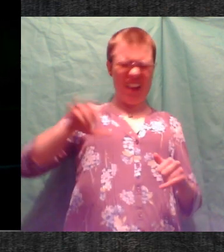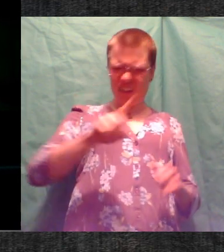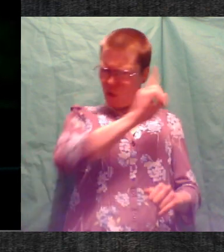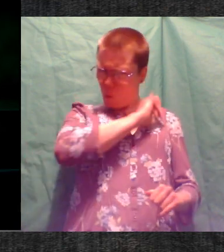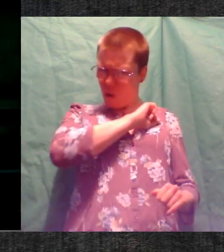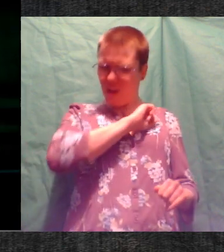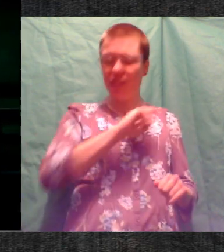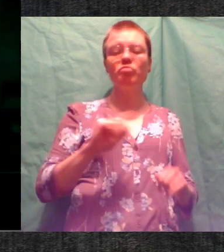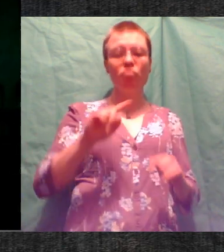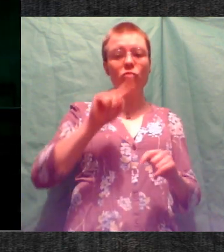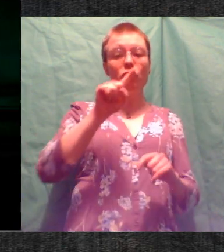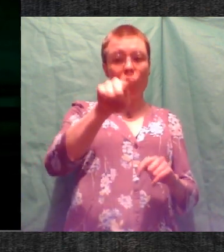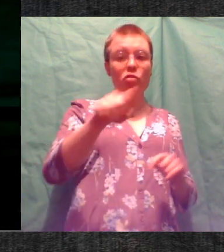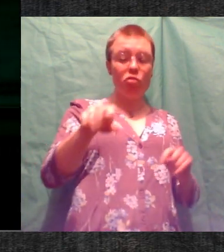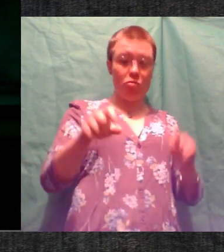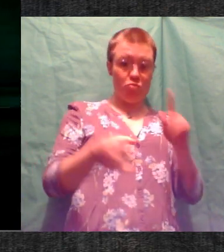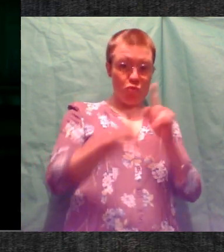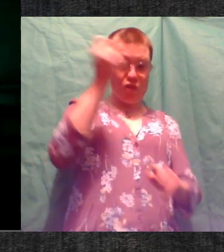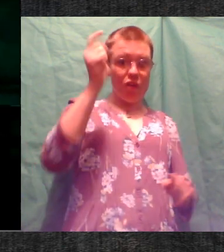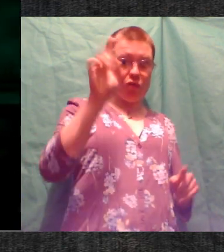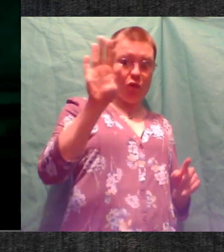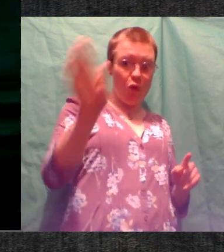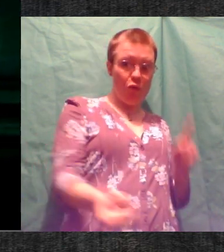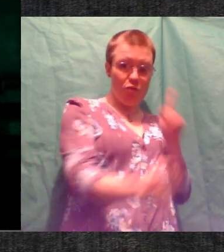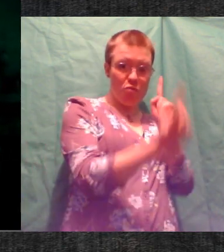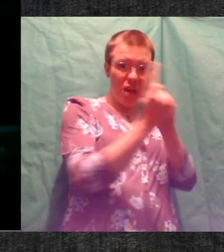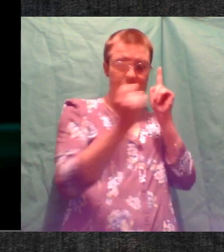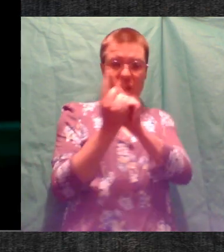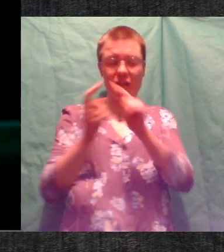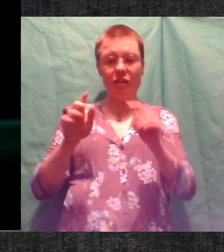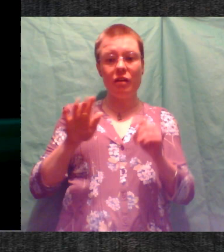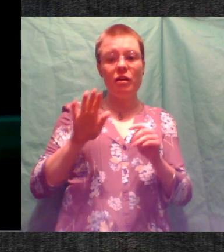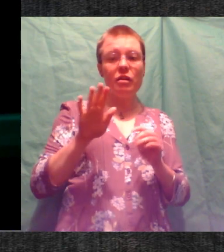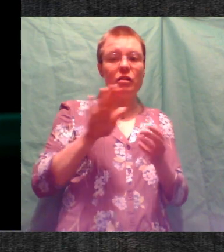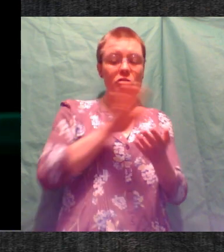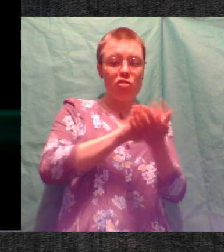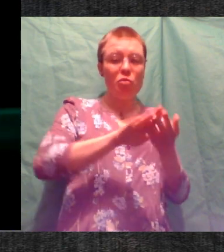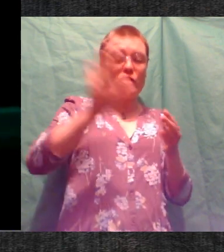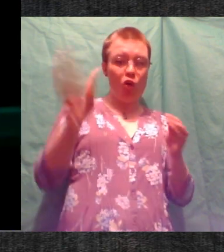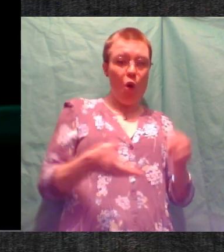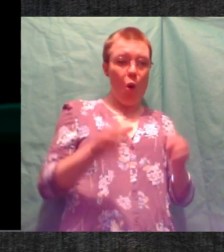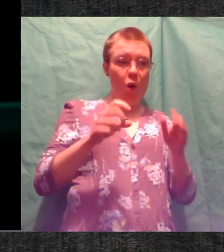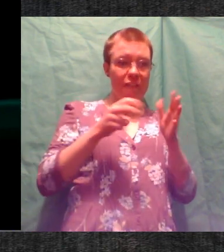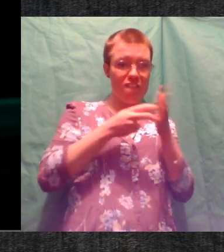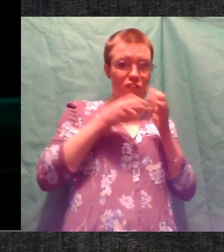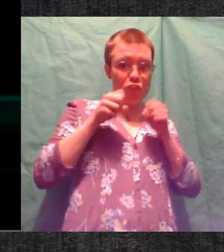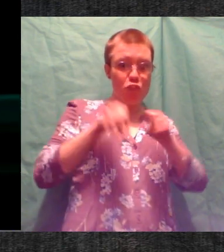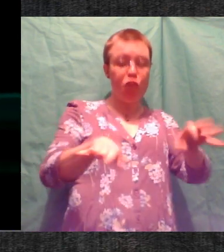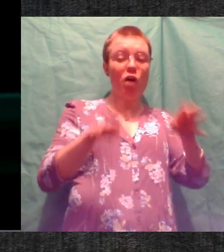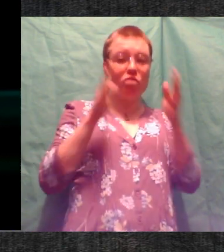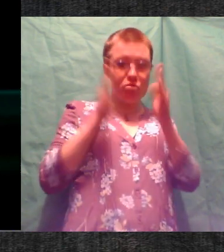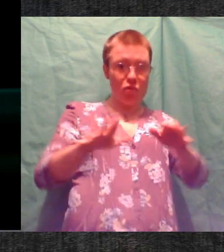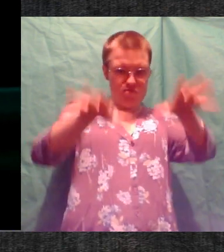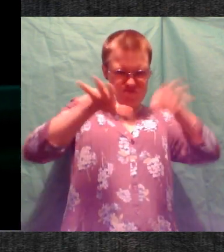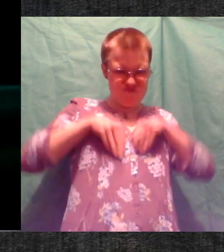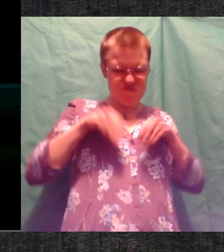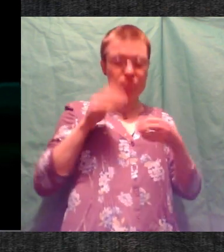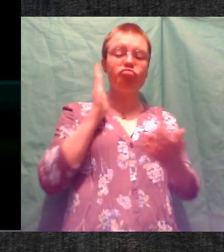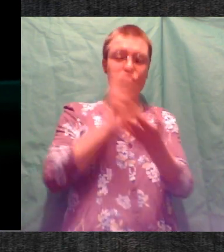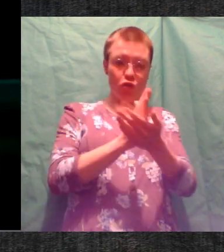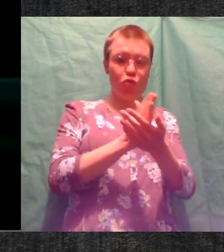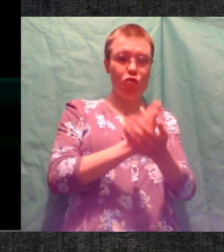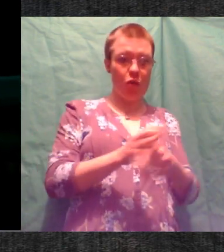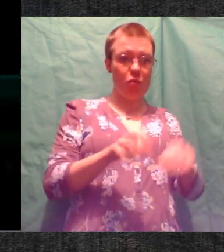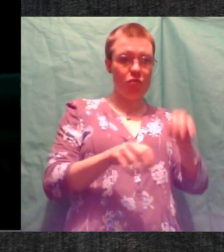of us, so we must have all been exposed to the virus. It's true that the Armstech president and decoy octopus